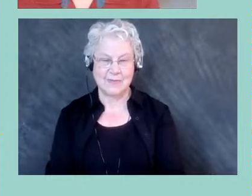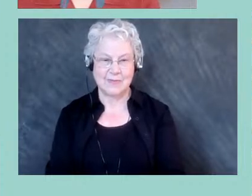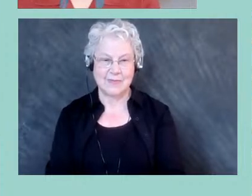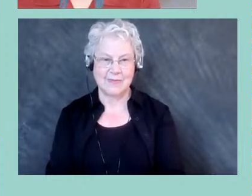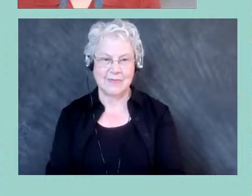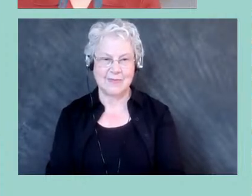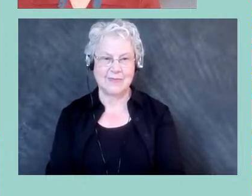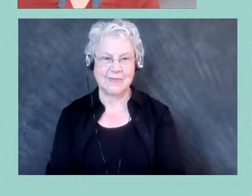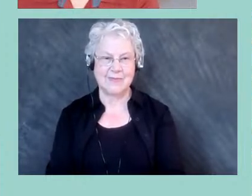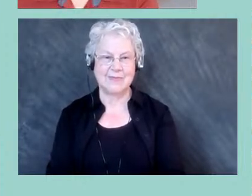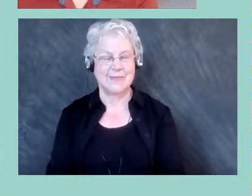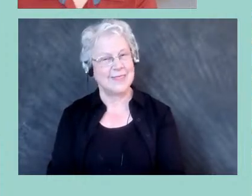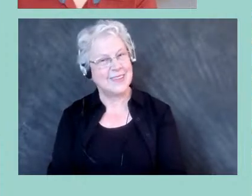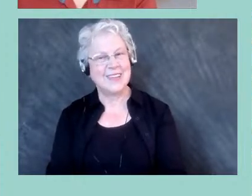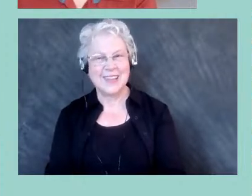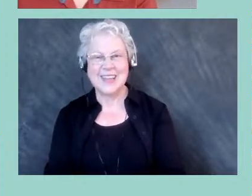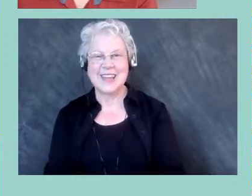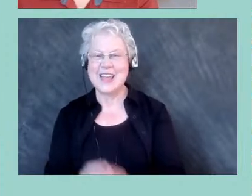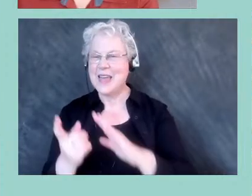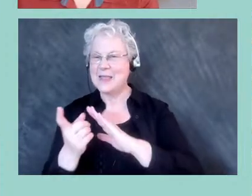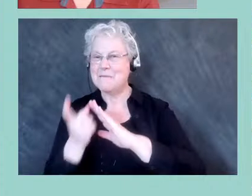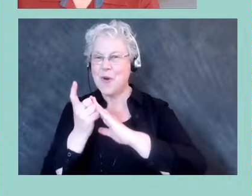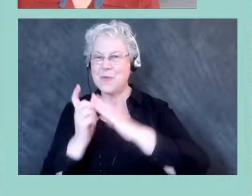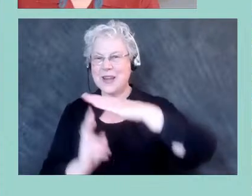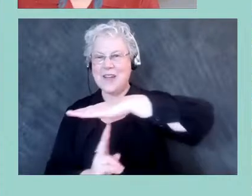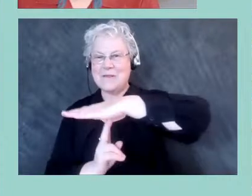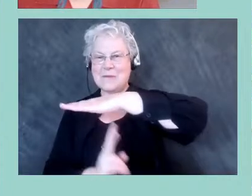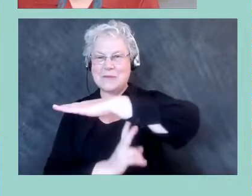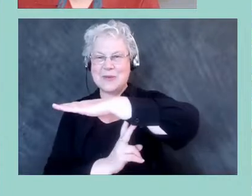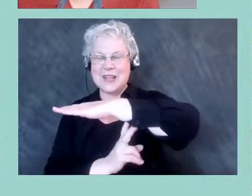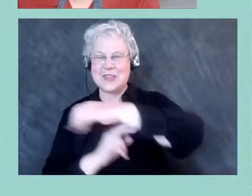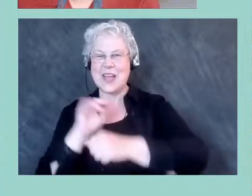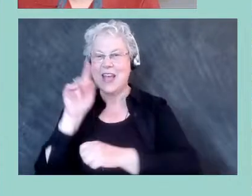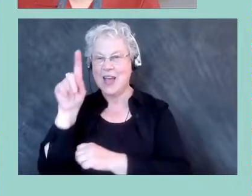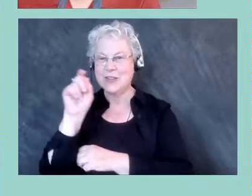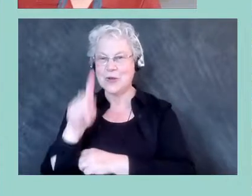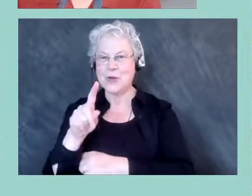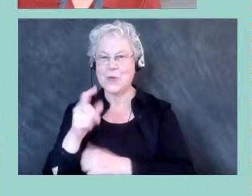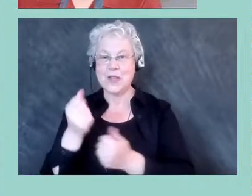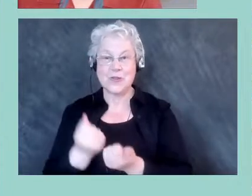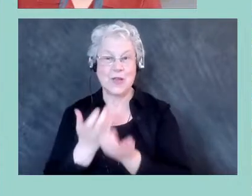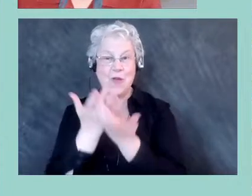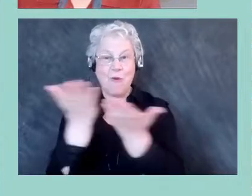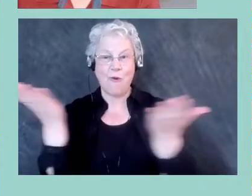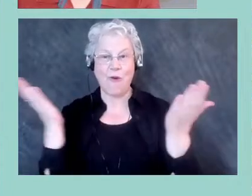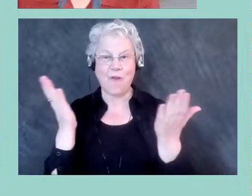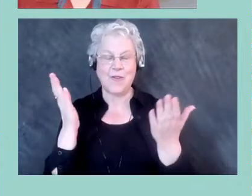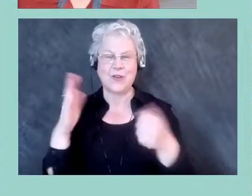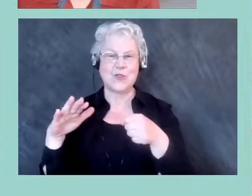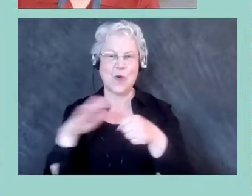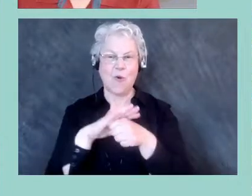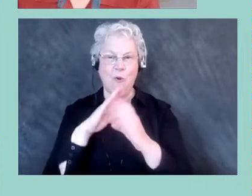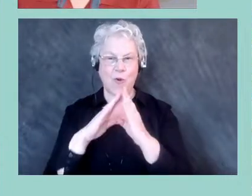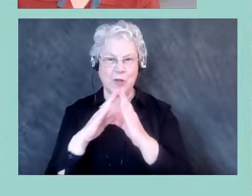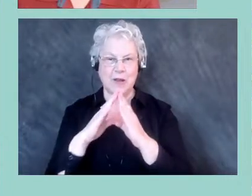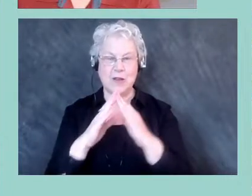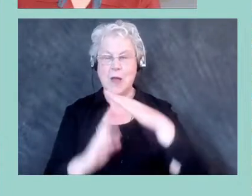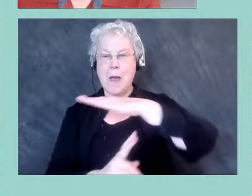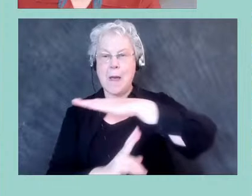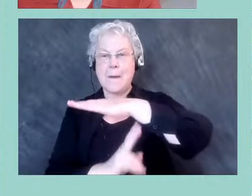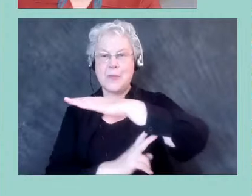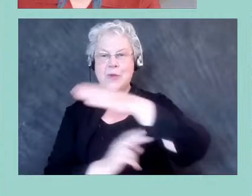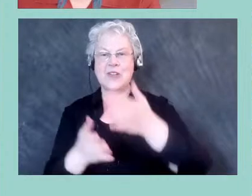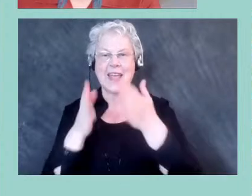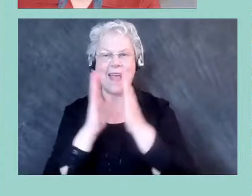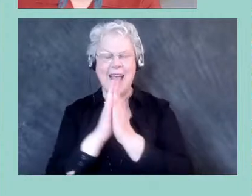The moment of bridging is a question posed to our whole community. Bridging asks the